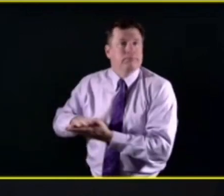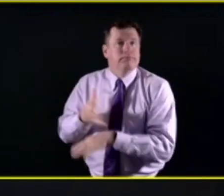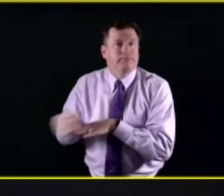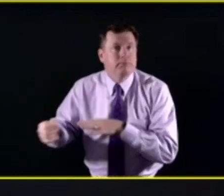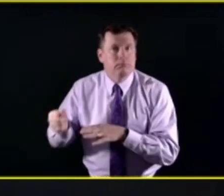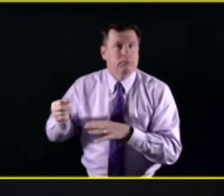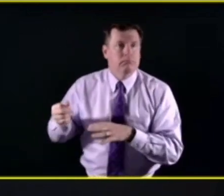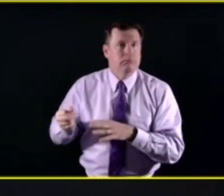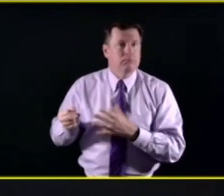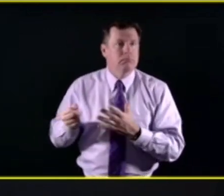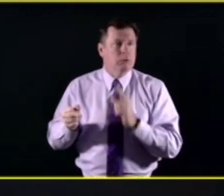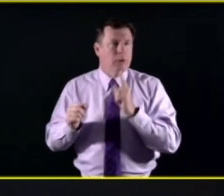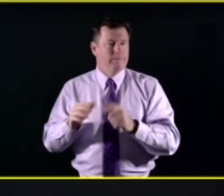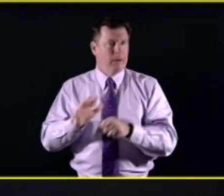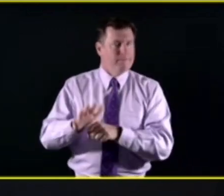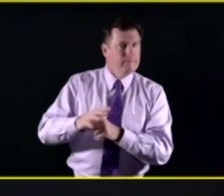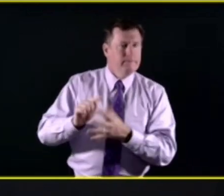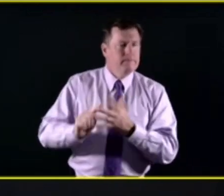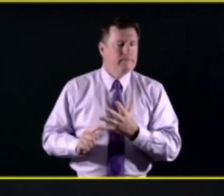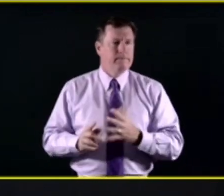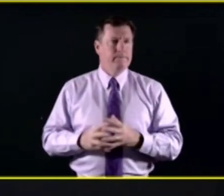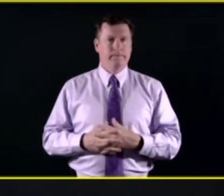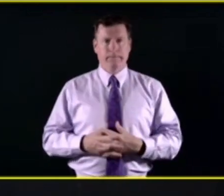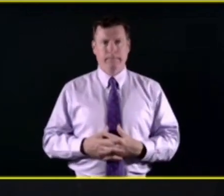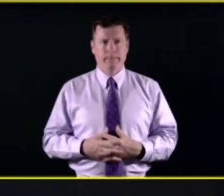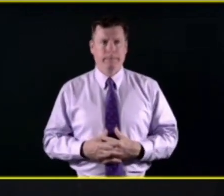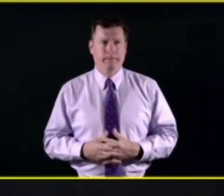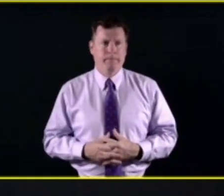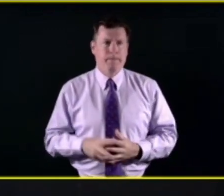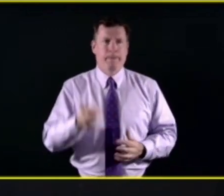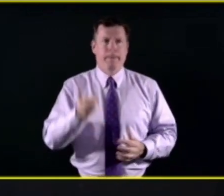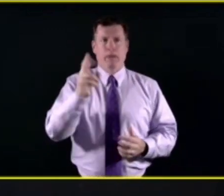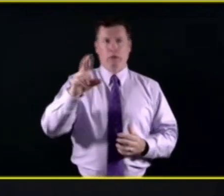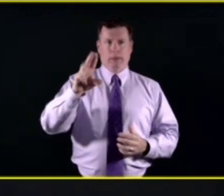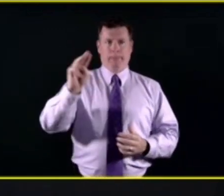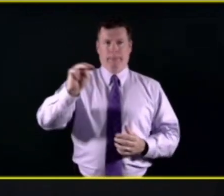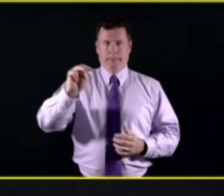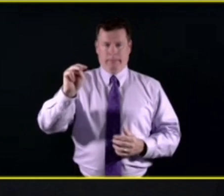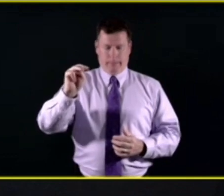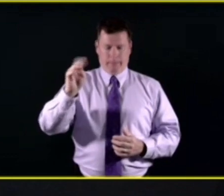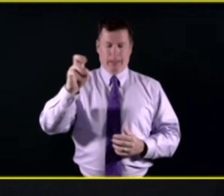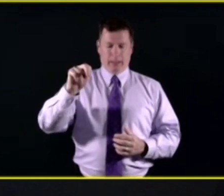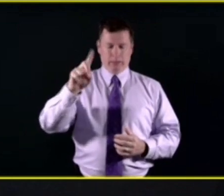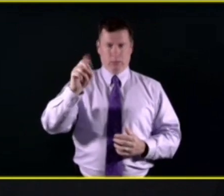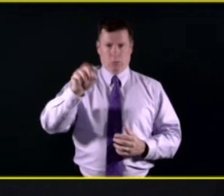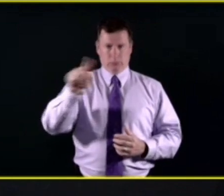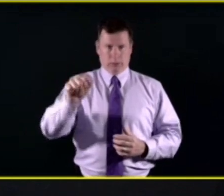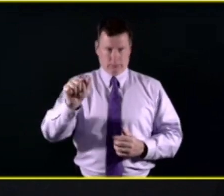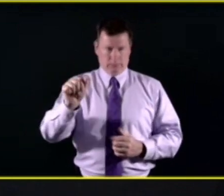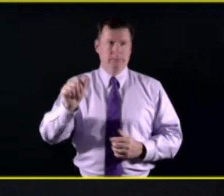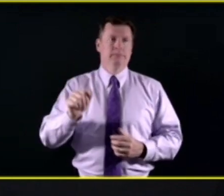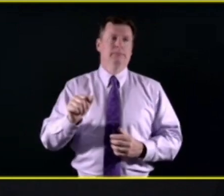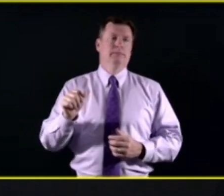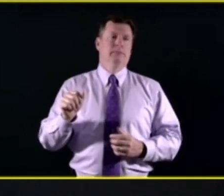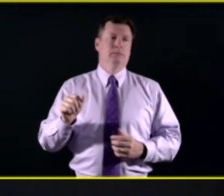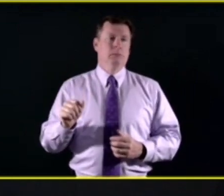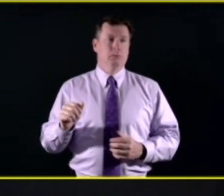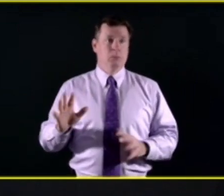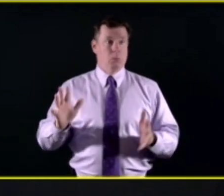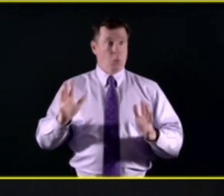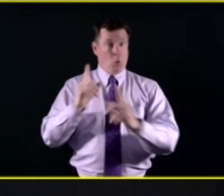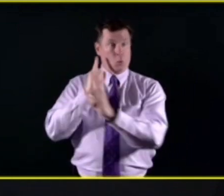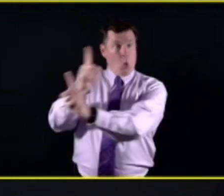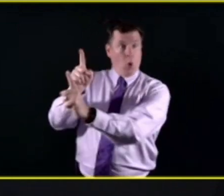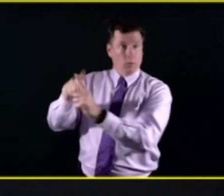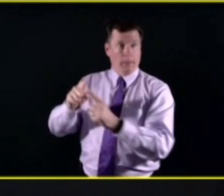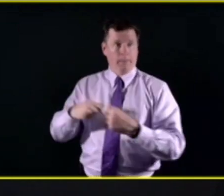the number that we need to be able to conduct in order to meet the 30 per 1,000 population metric. So if my math is right, and I think